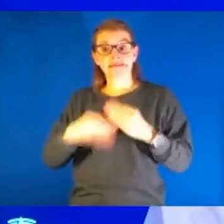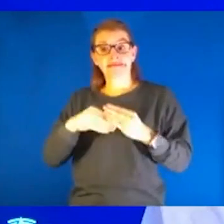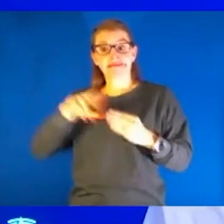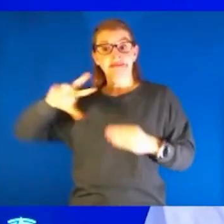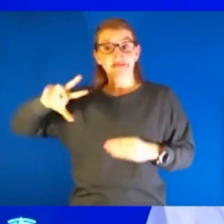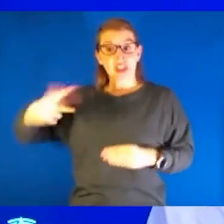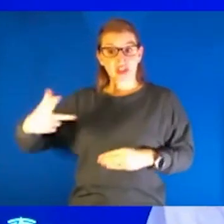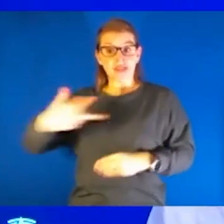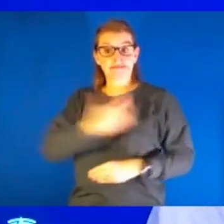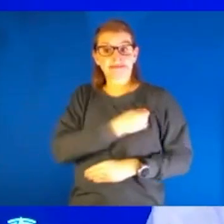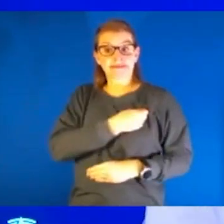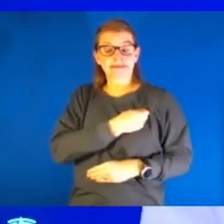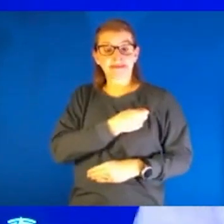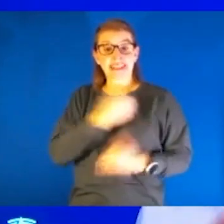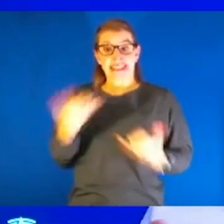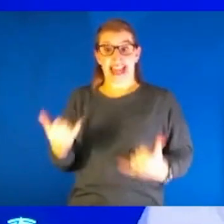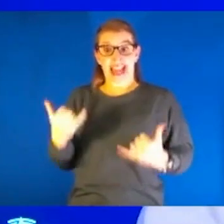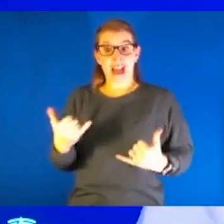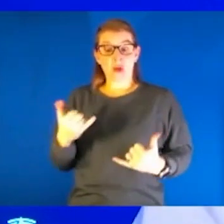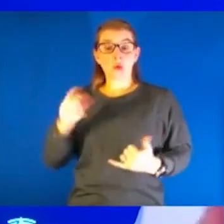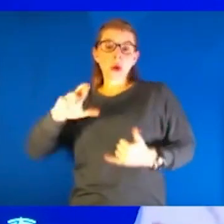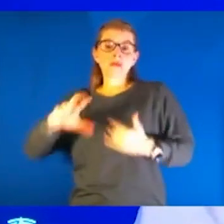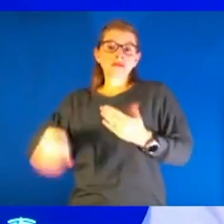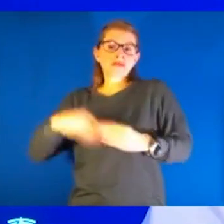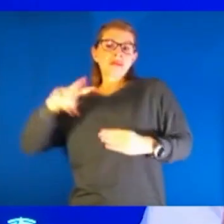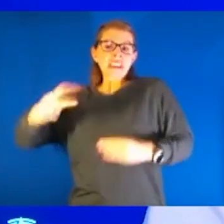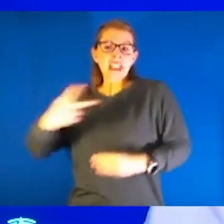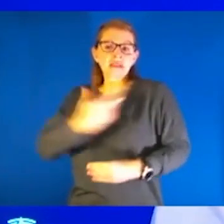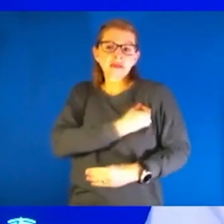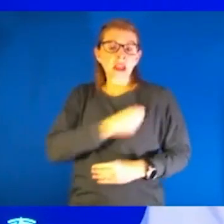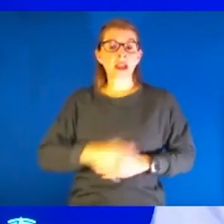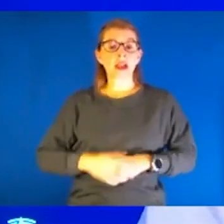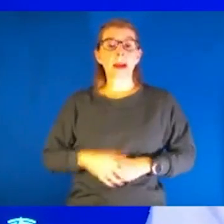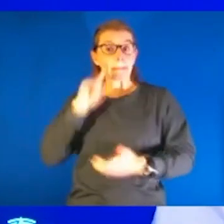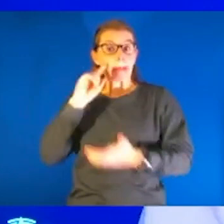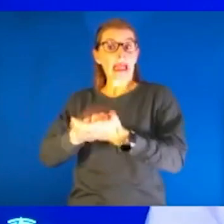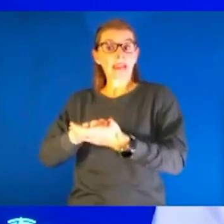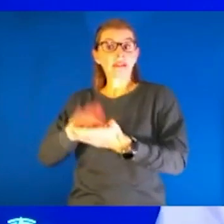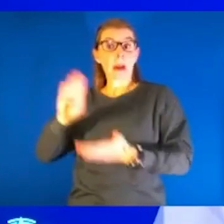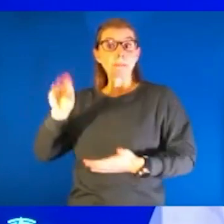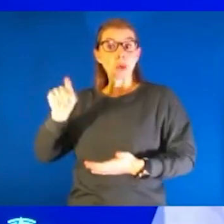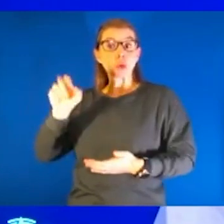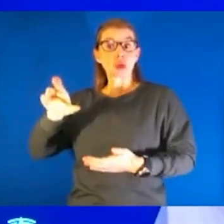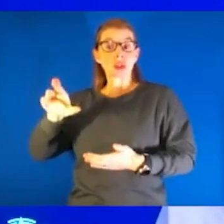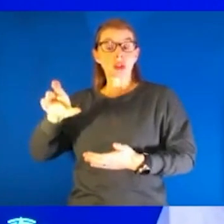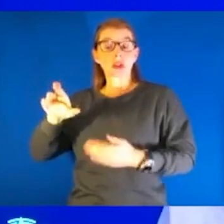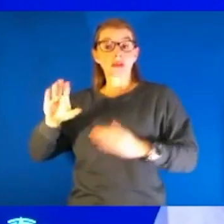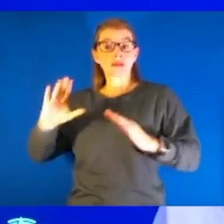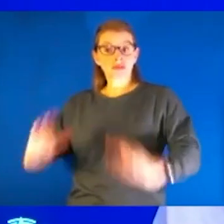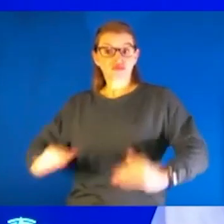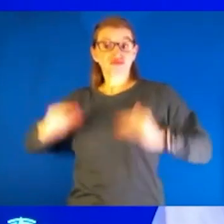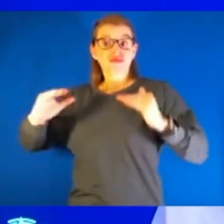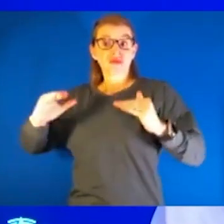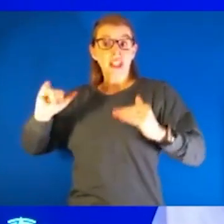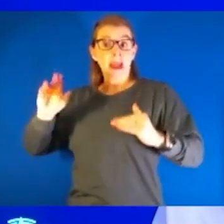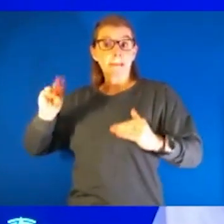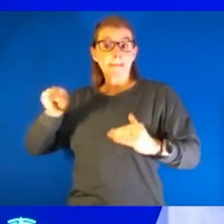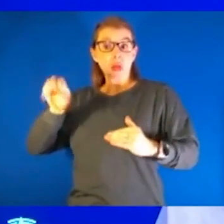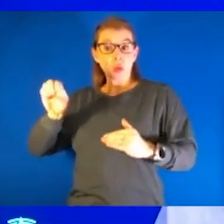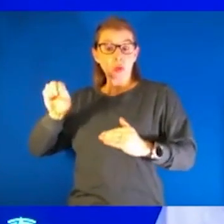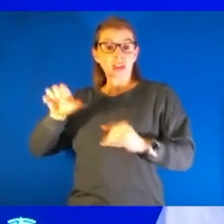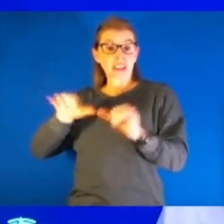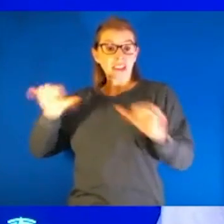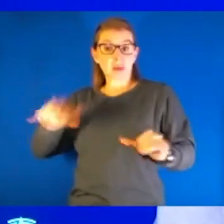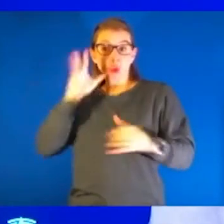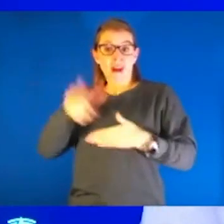dosing is because we do believe that when you do have that boosted immune system from that dose, you will help